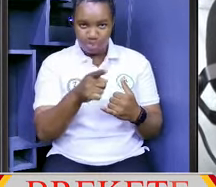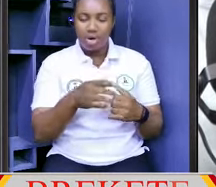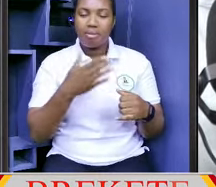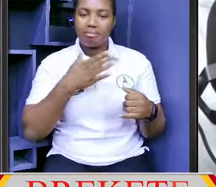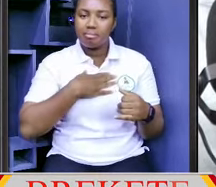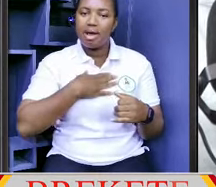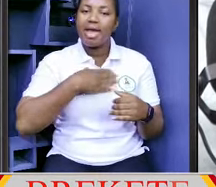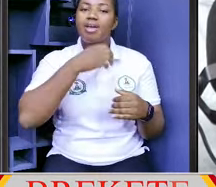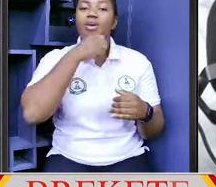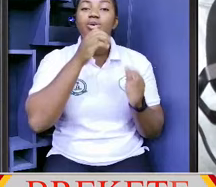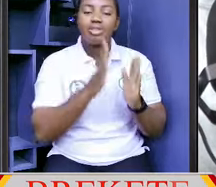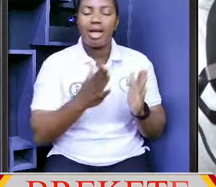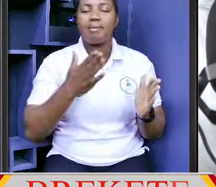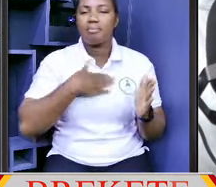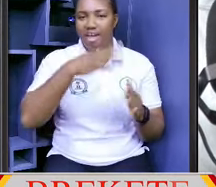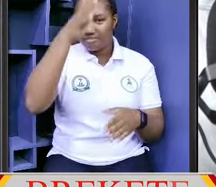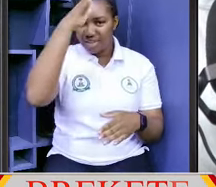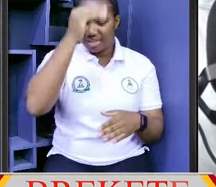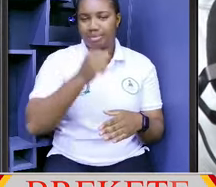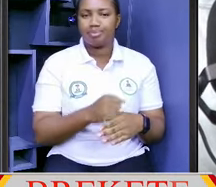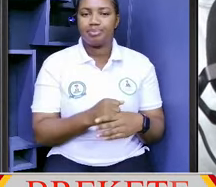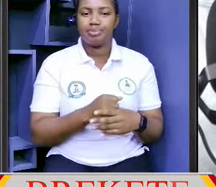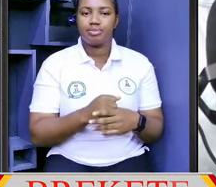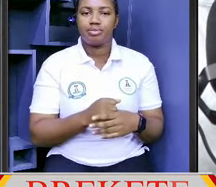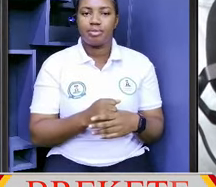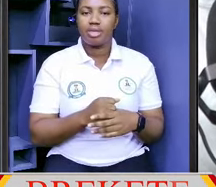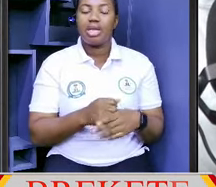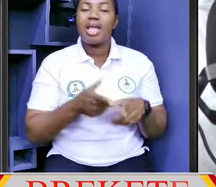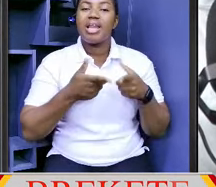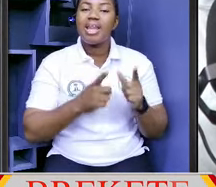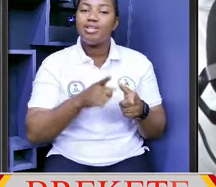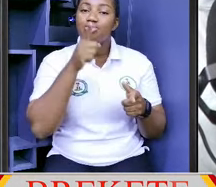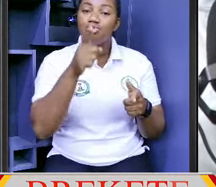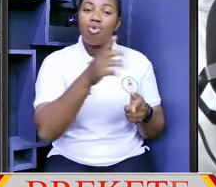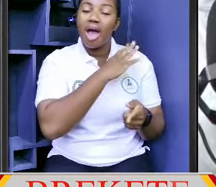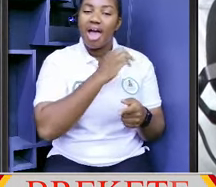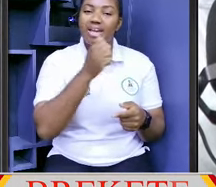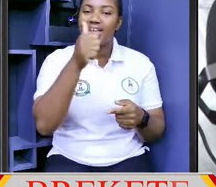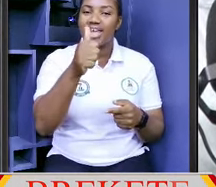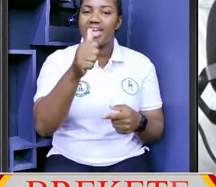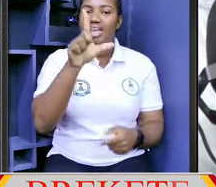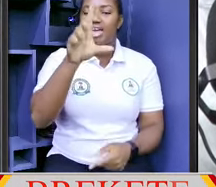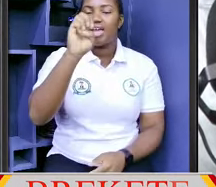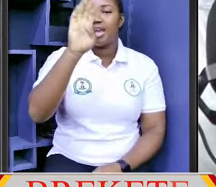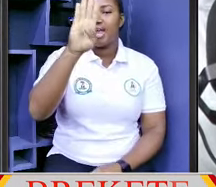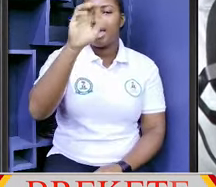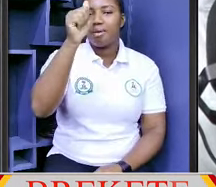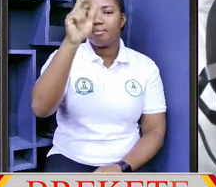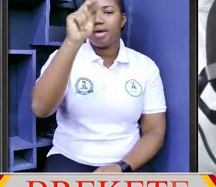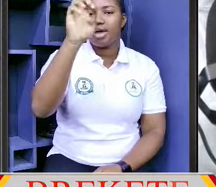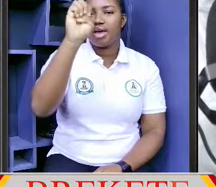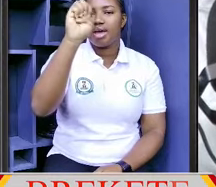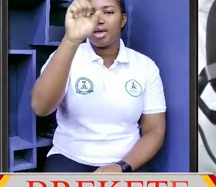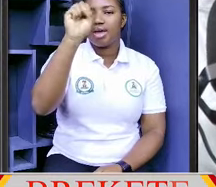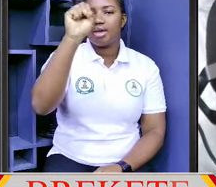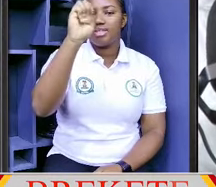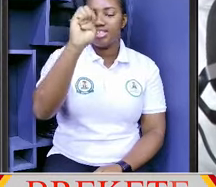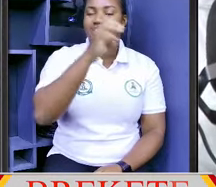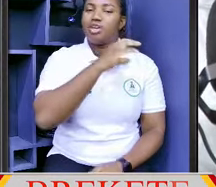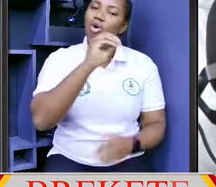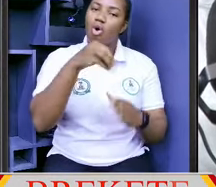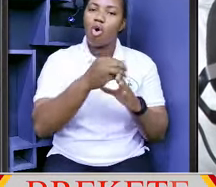father, he make you an a Lebanese and a Chinese. Yes,